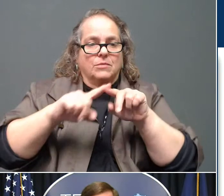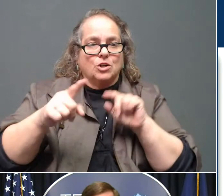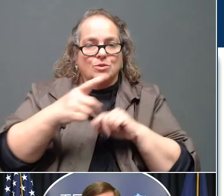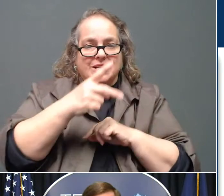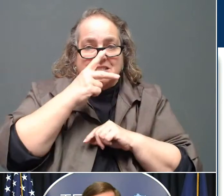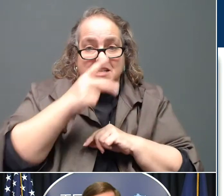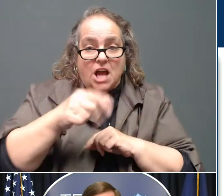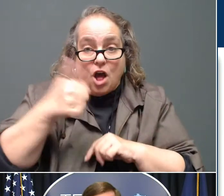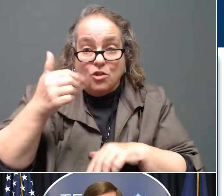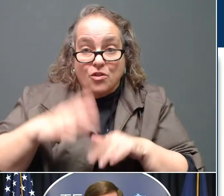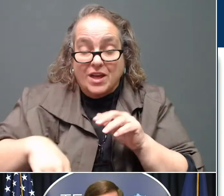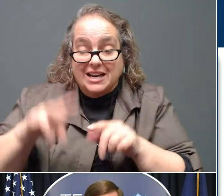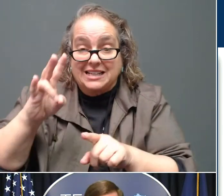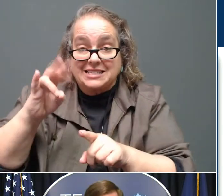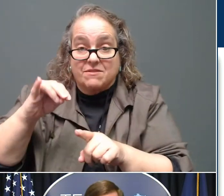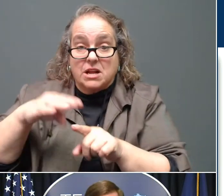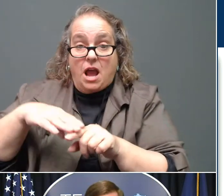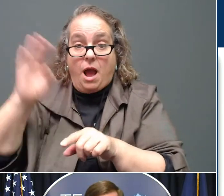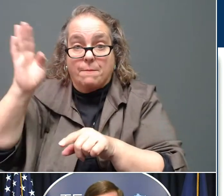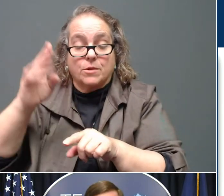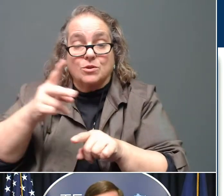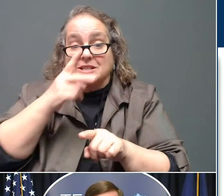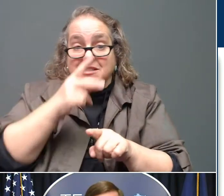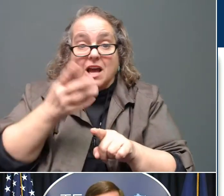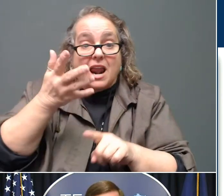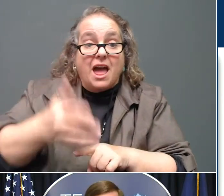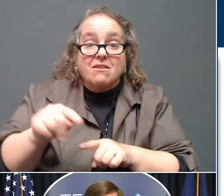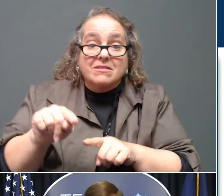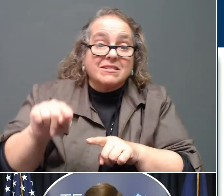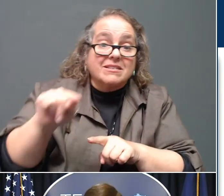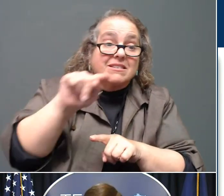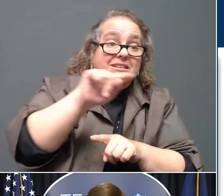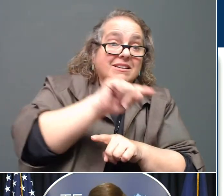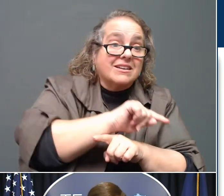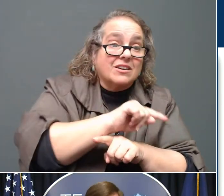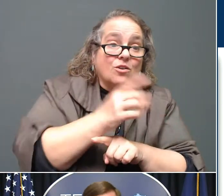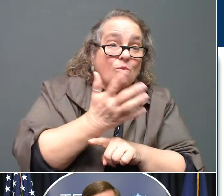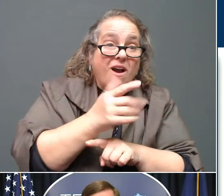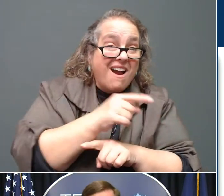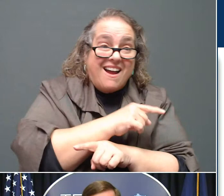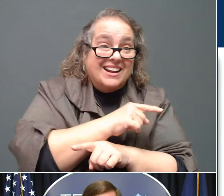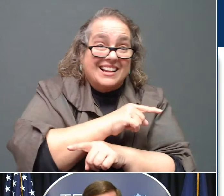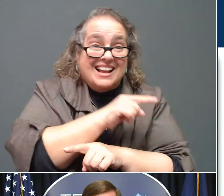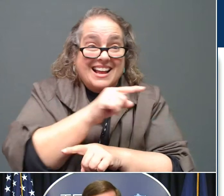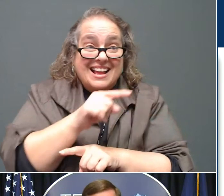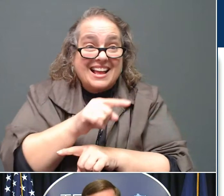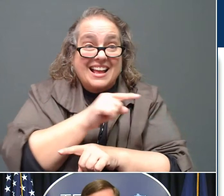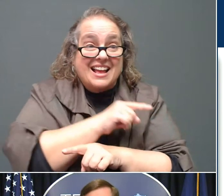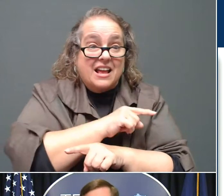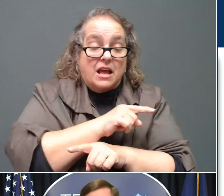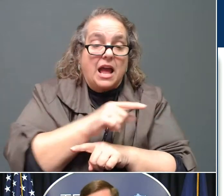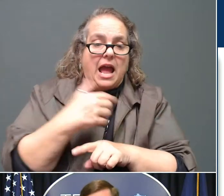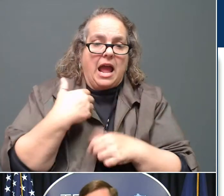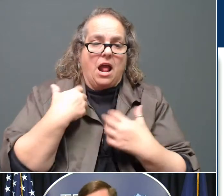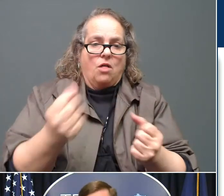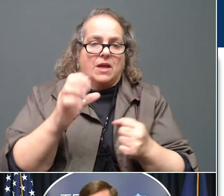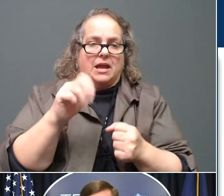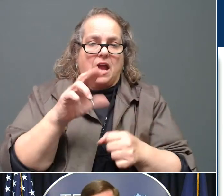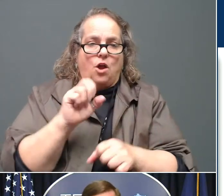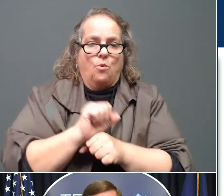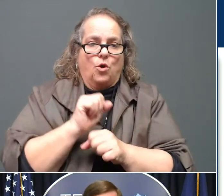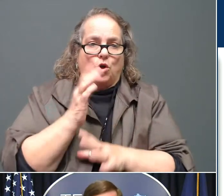70 and up, are healthcare workers, are long-term care. Well, first of all, there are more long-term care individuals under